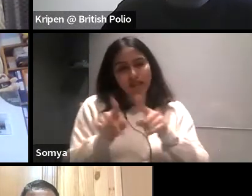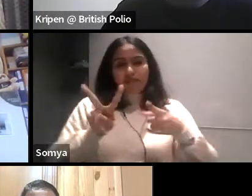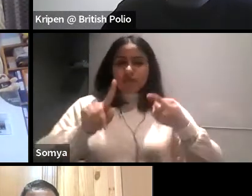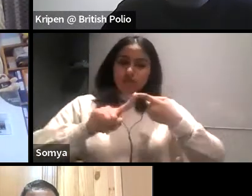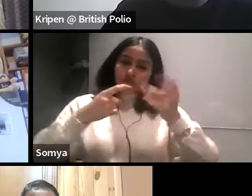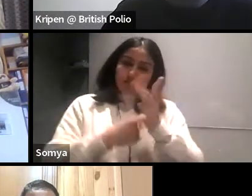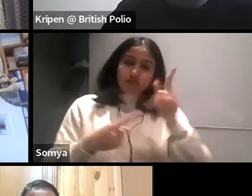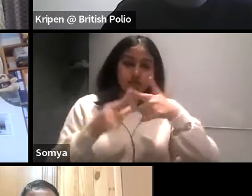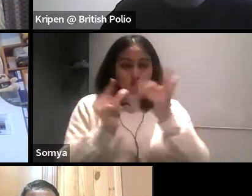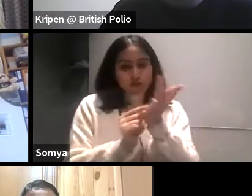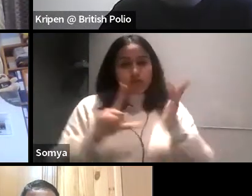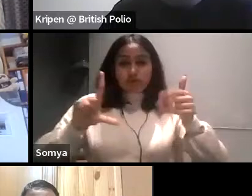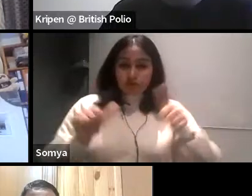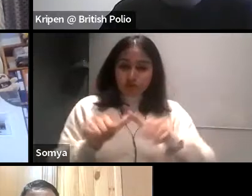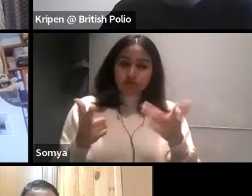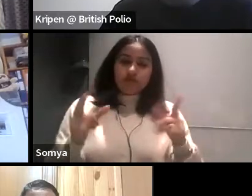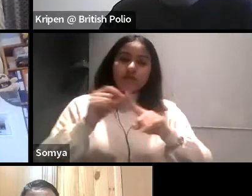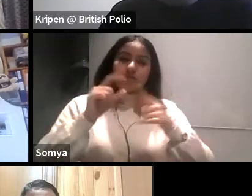People made the best use of it.